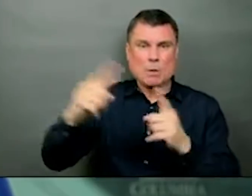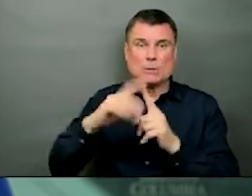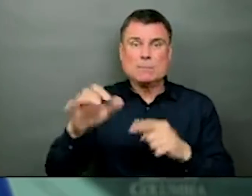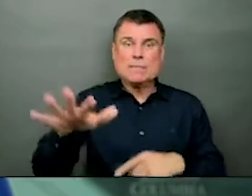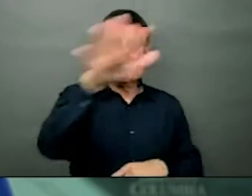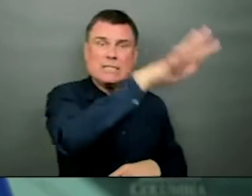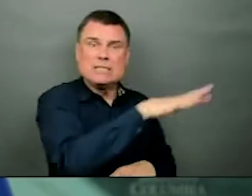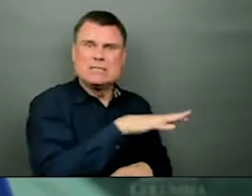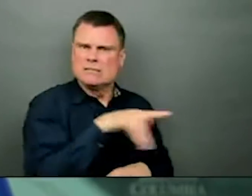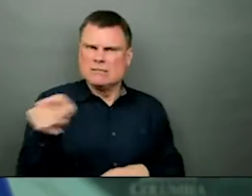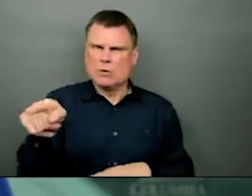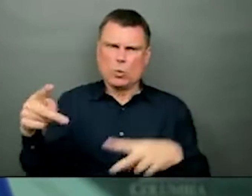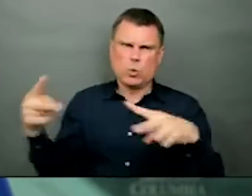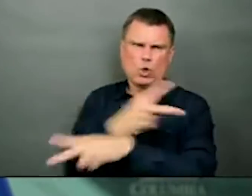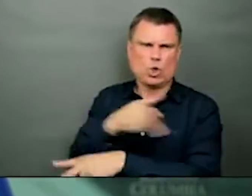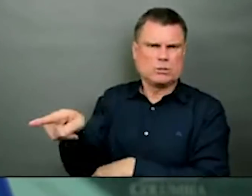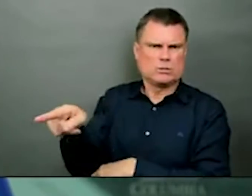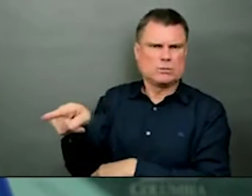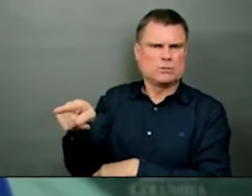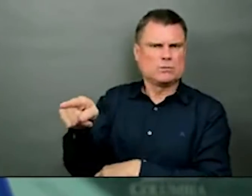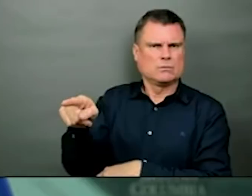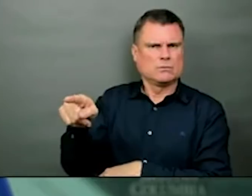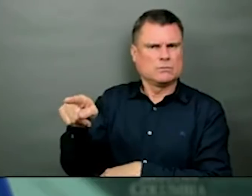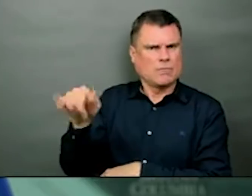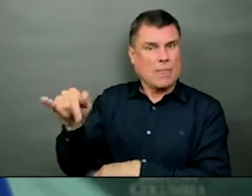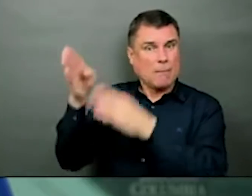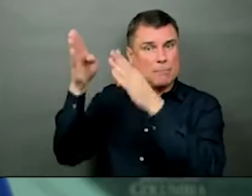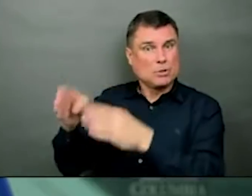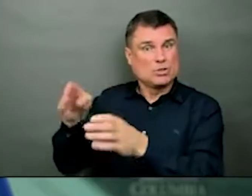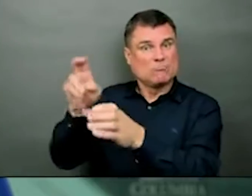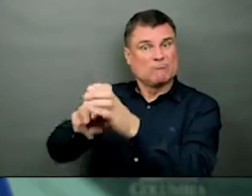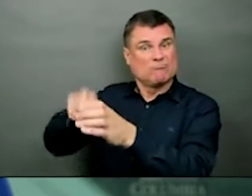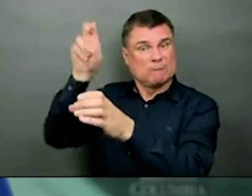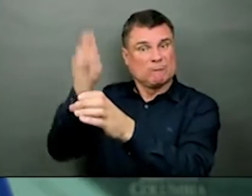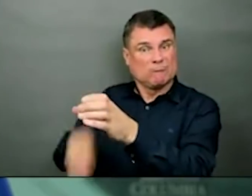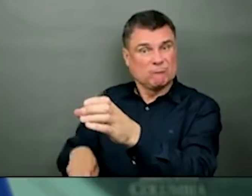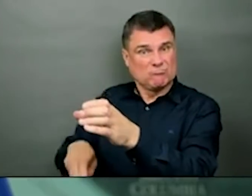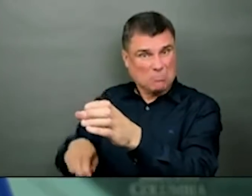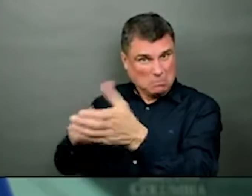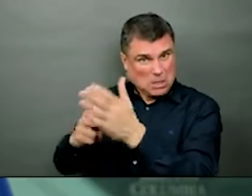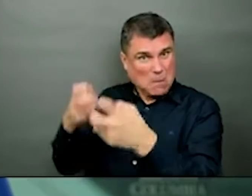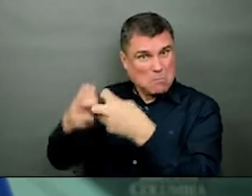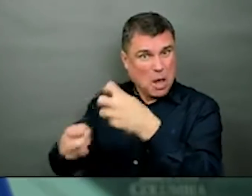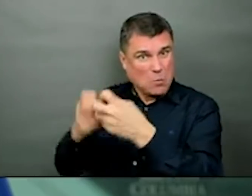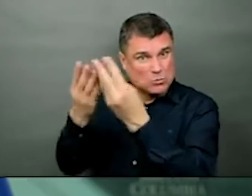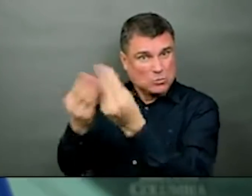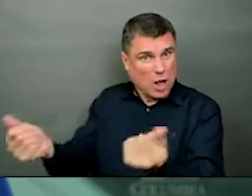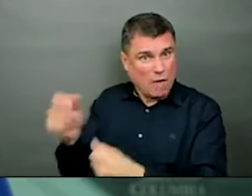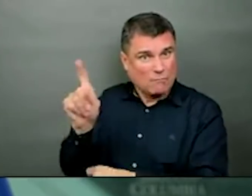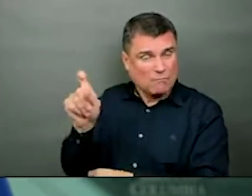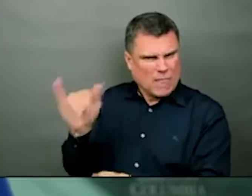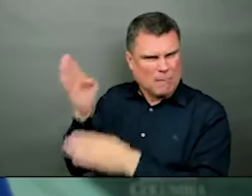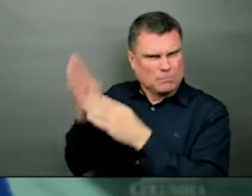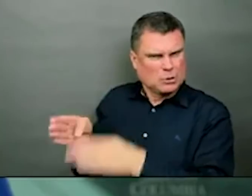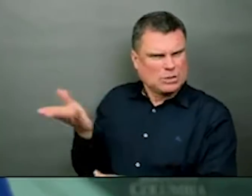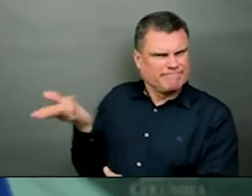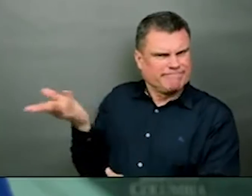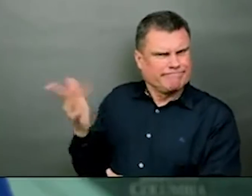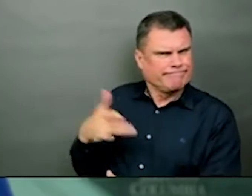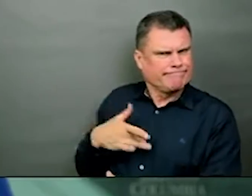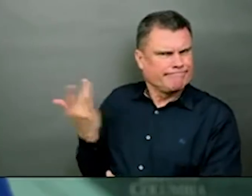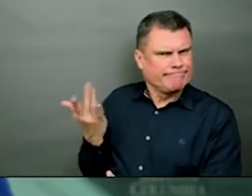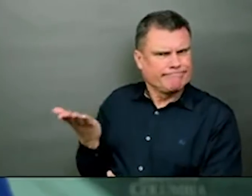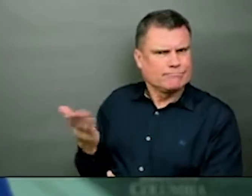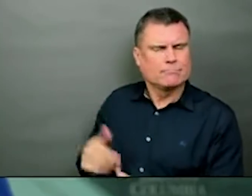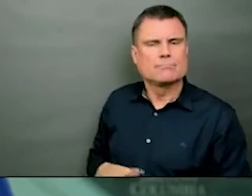Well, I think in that case, Little Mountain is a contracted provider of long-term care to the province, and